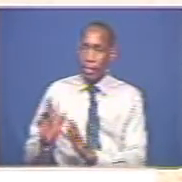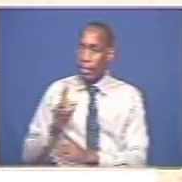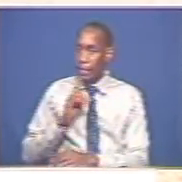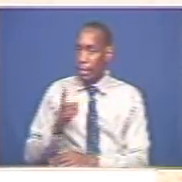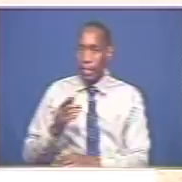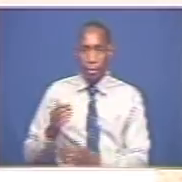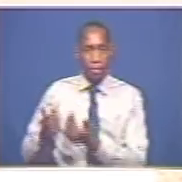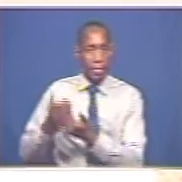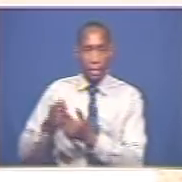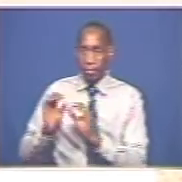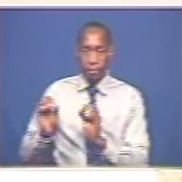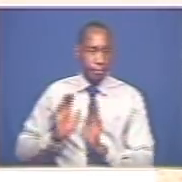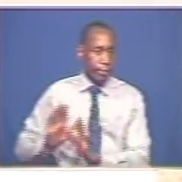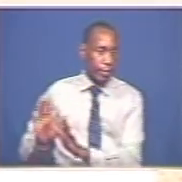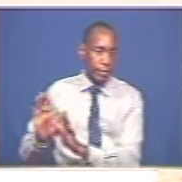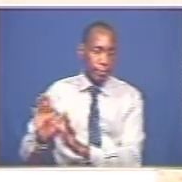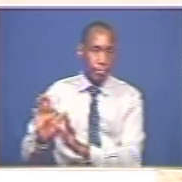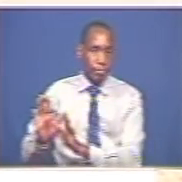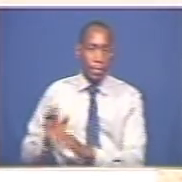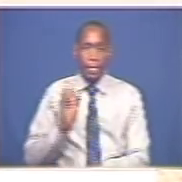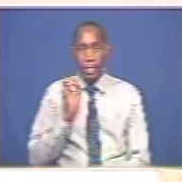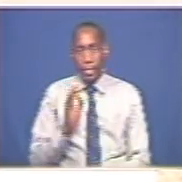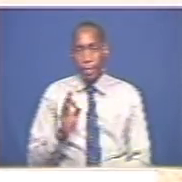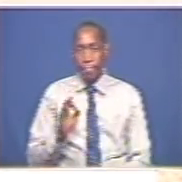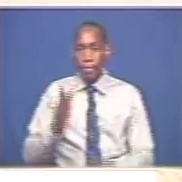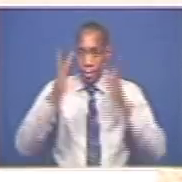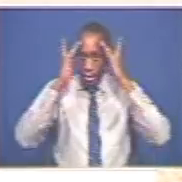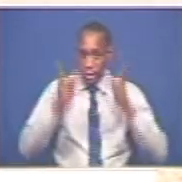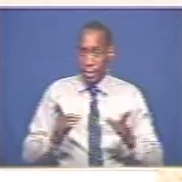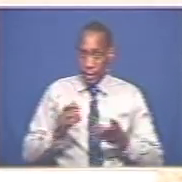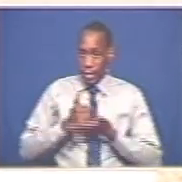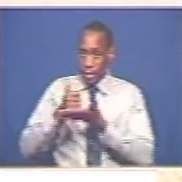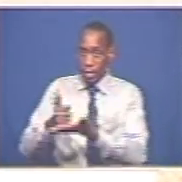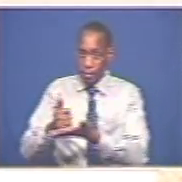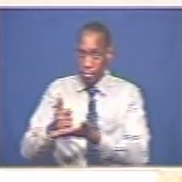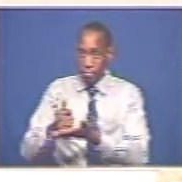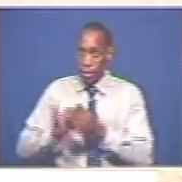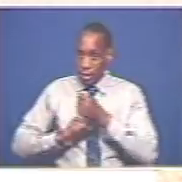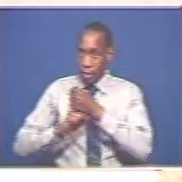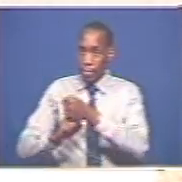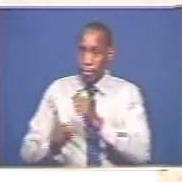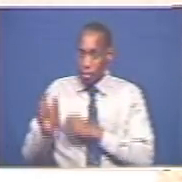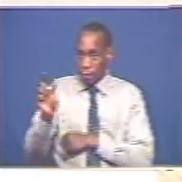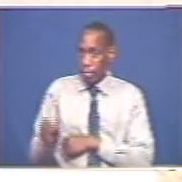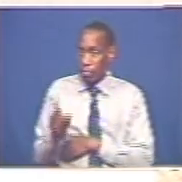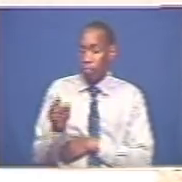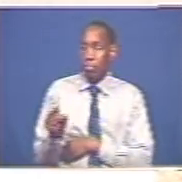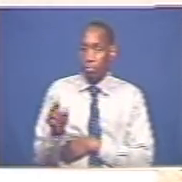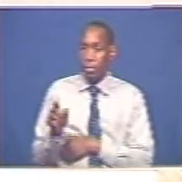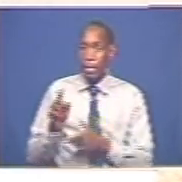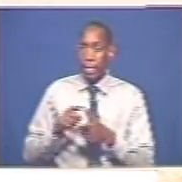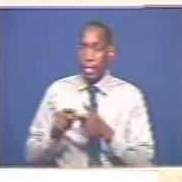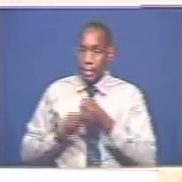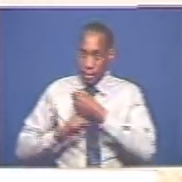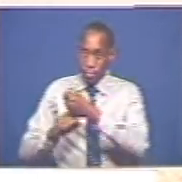this, so you walk away. Yeah. If you decide to be there and support this person, then support